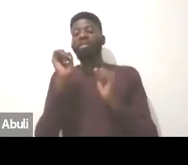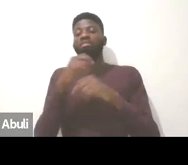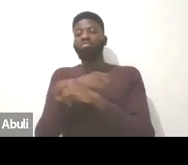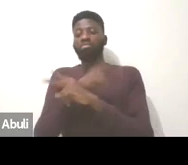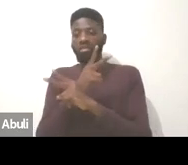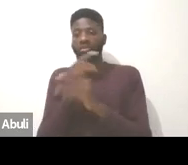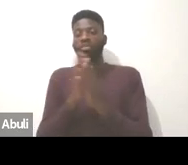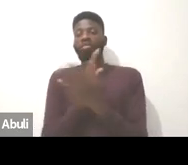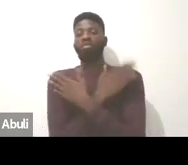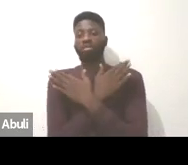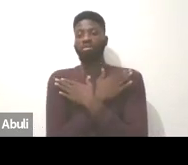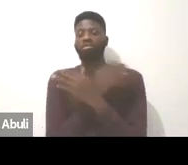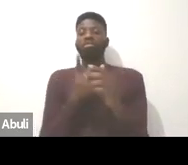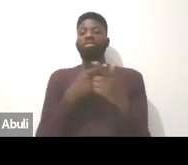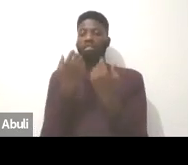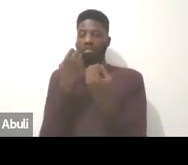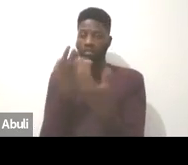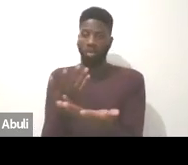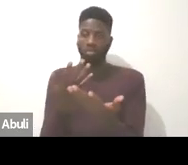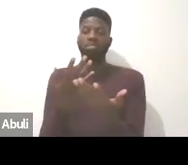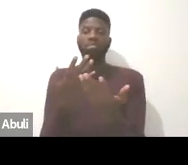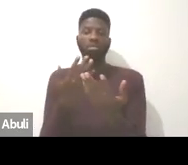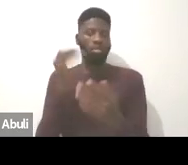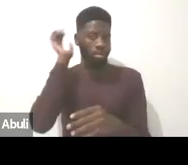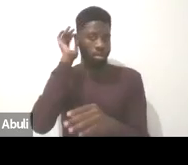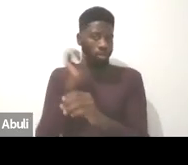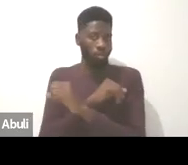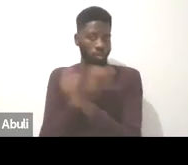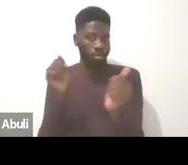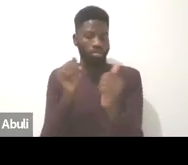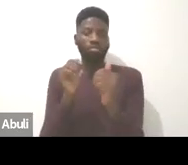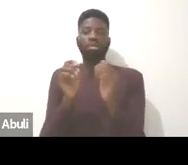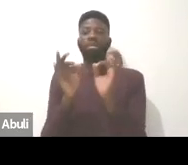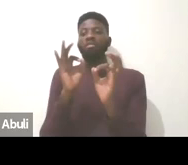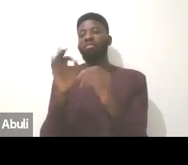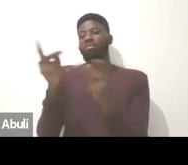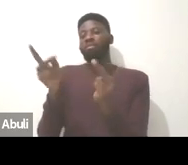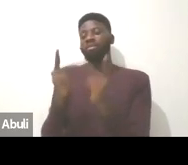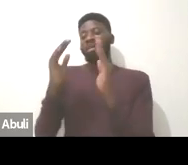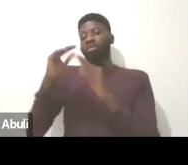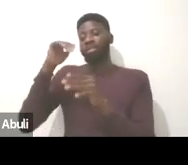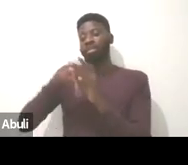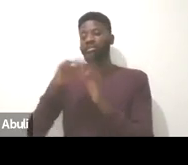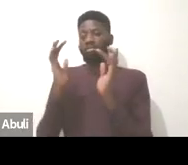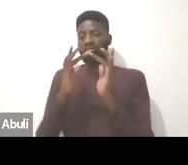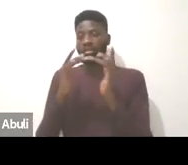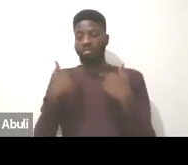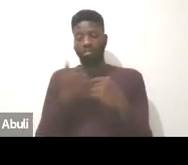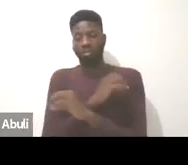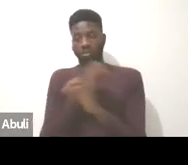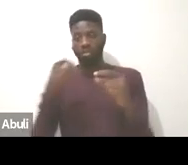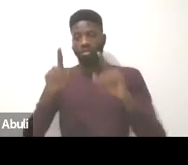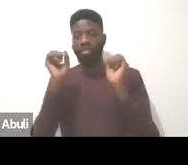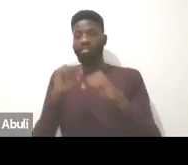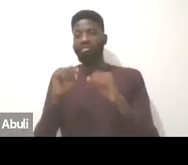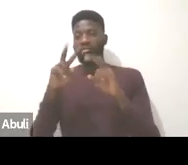so that they can tell you, anakusikia vizuri. Kama ni mahali kwa nyumba hakuna internet, unaweza find out